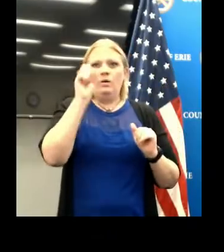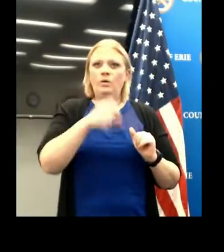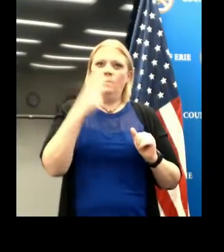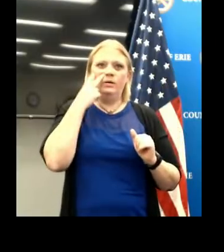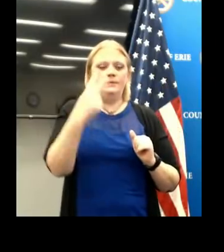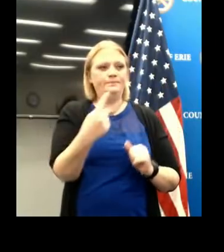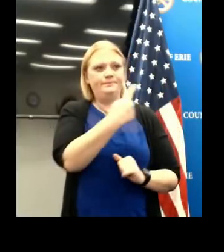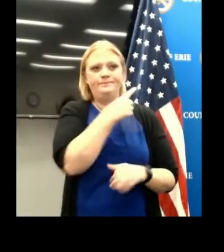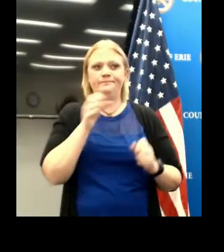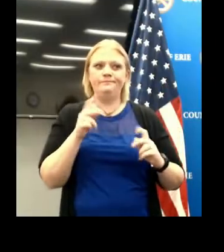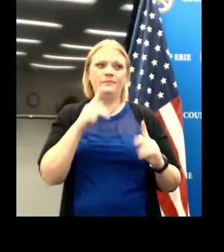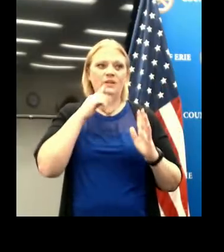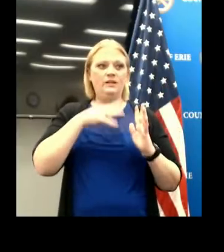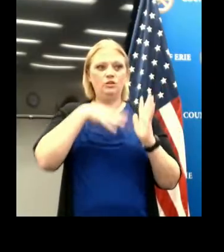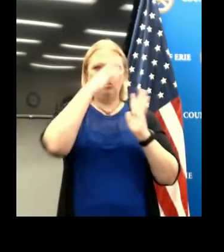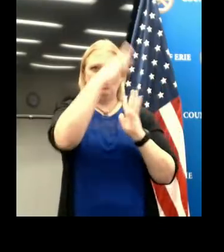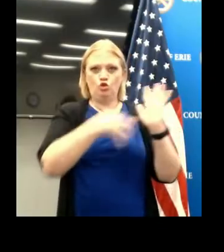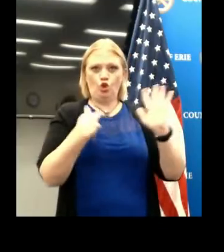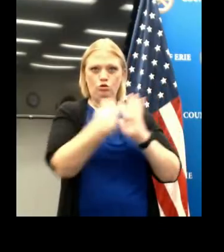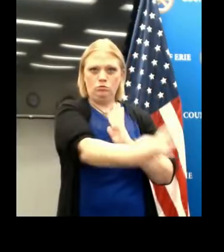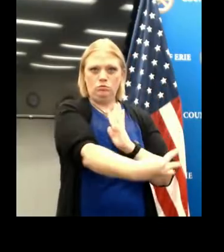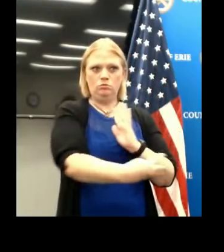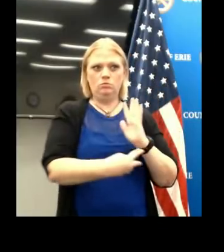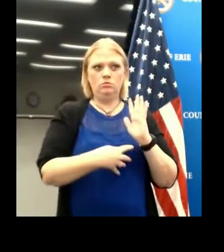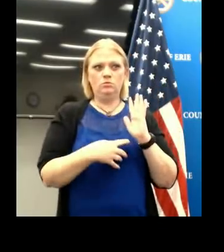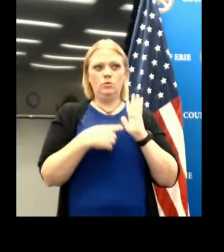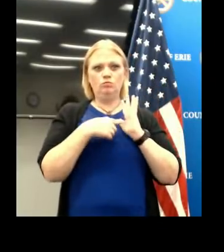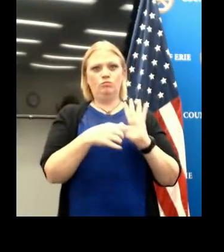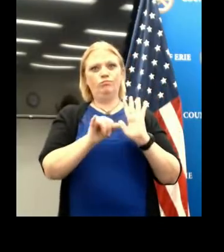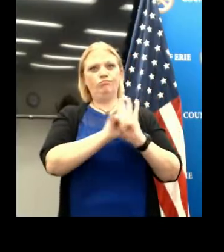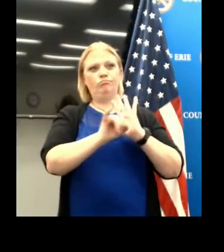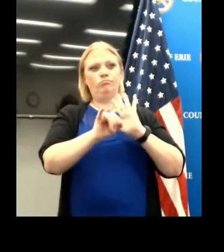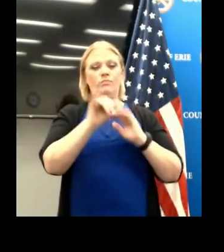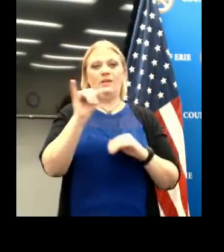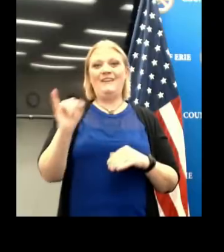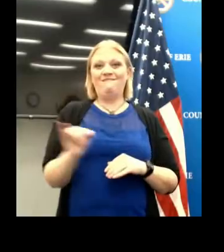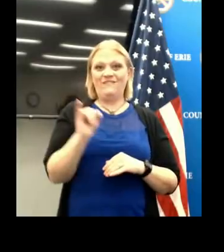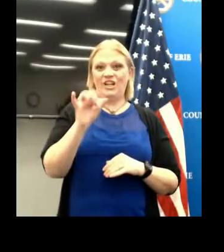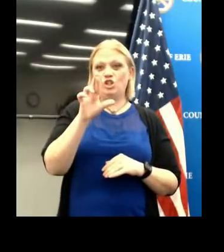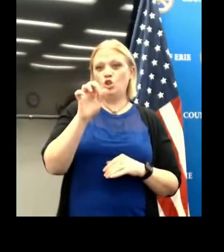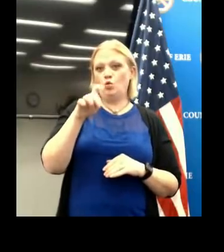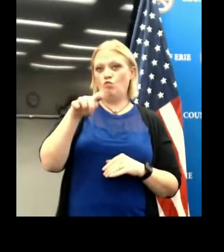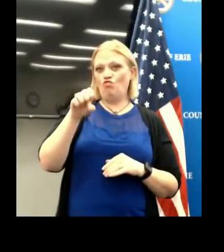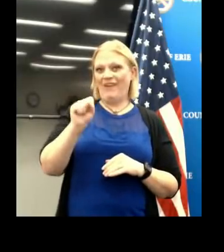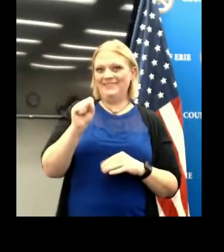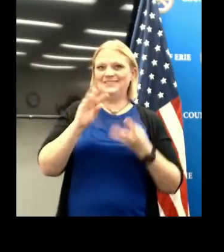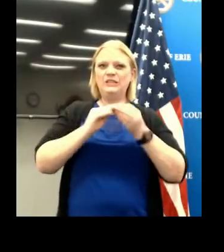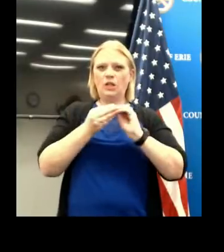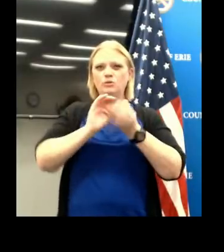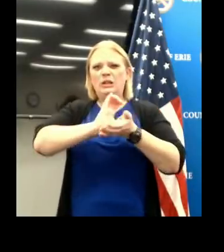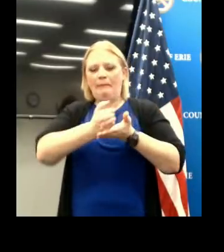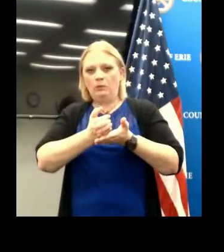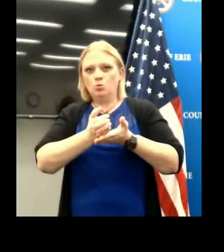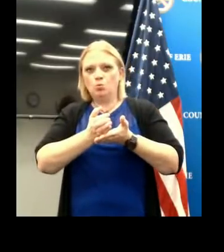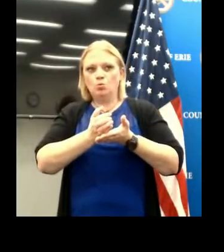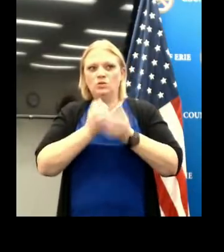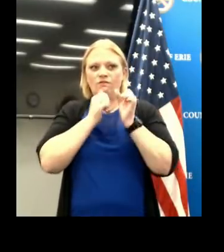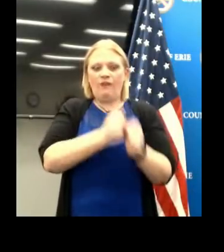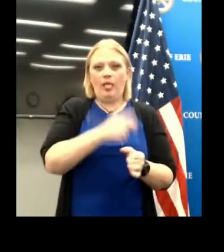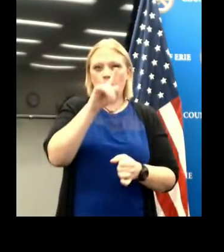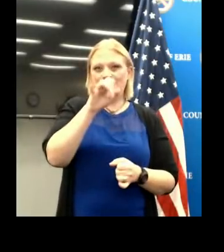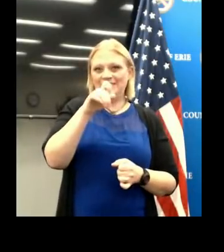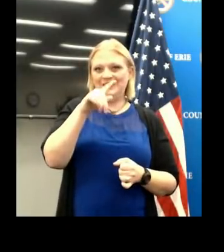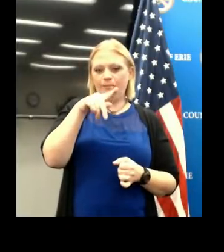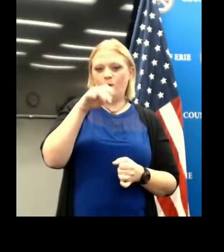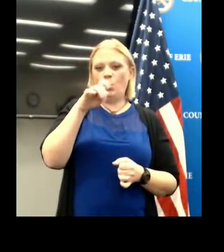It is a chart which identifies infection rates by zip code. New cases are everywhere. This